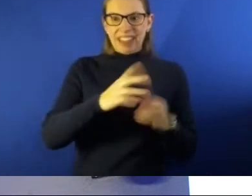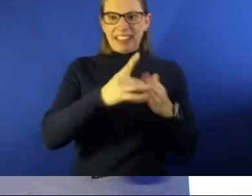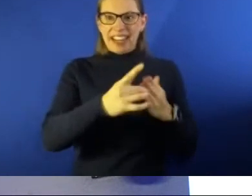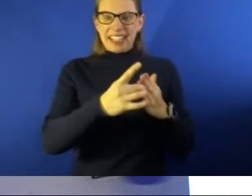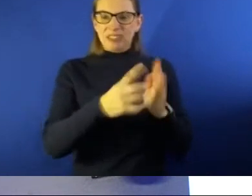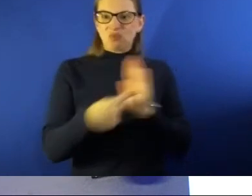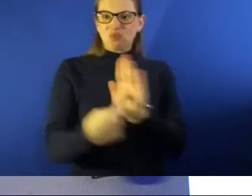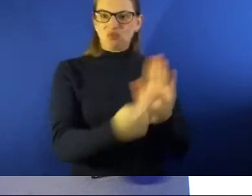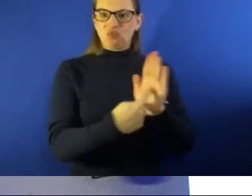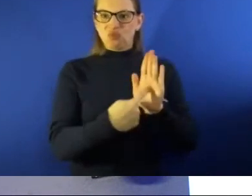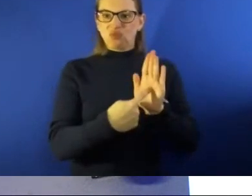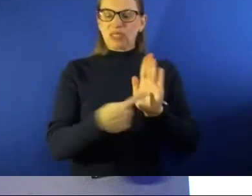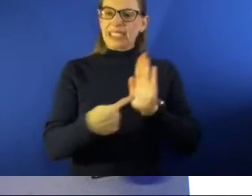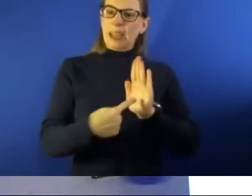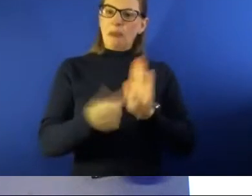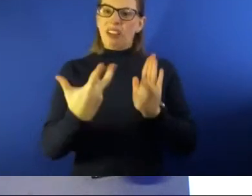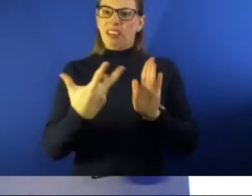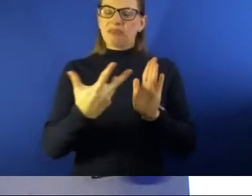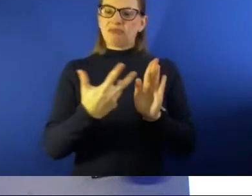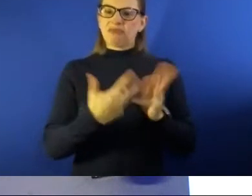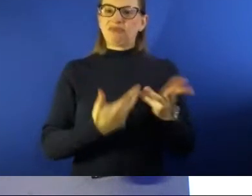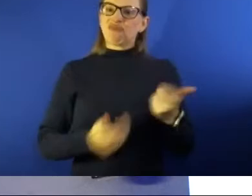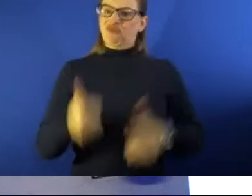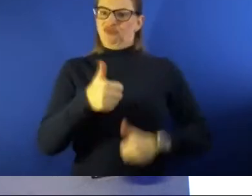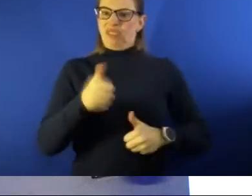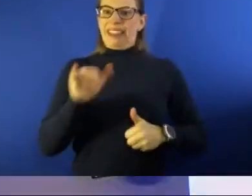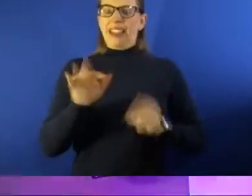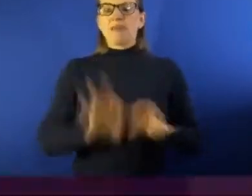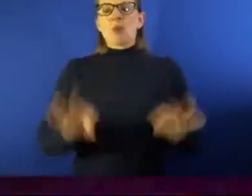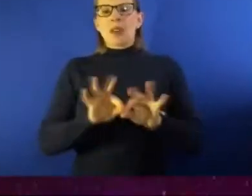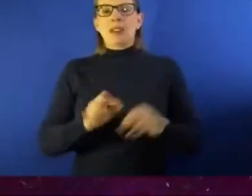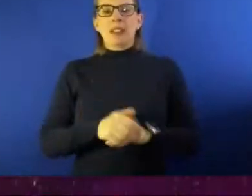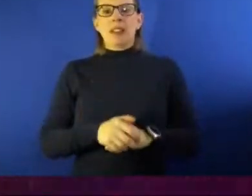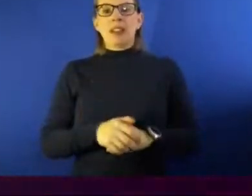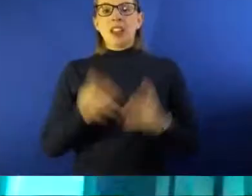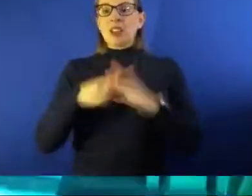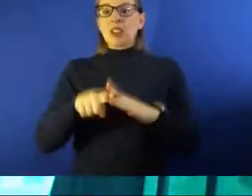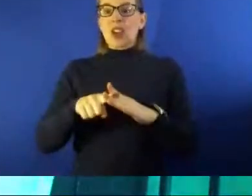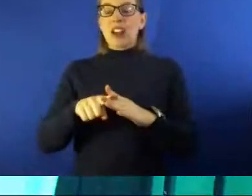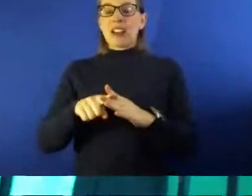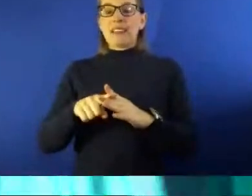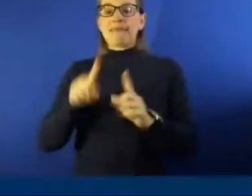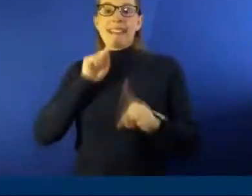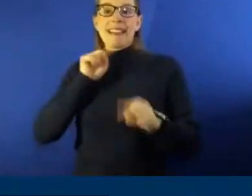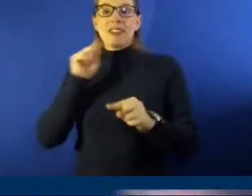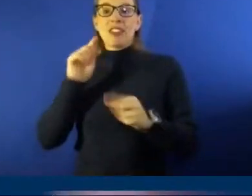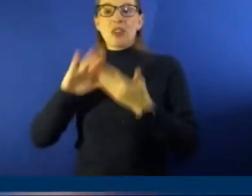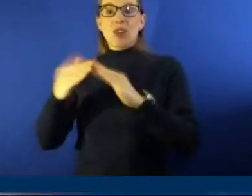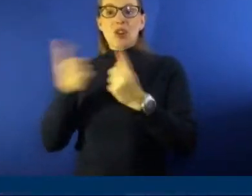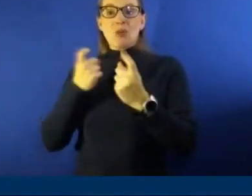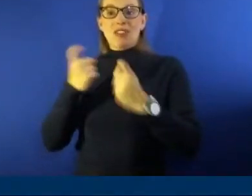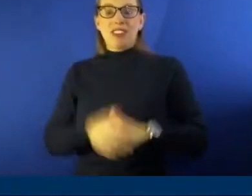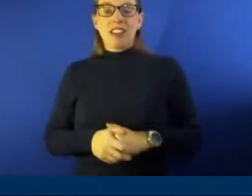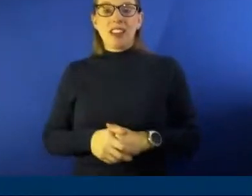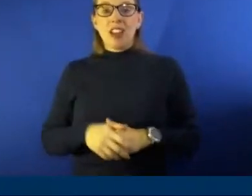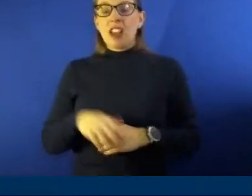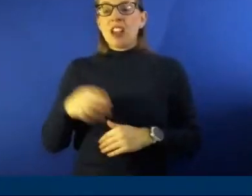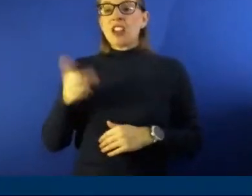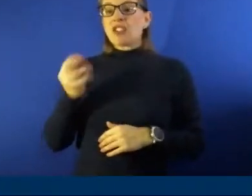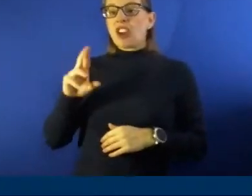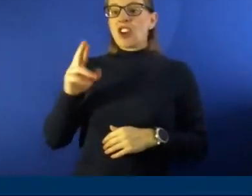setting the example, I think is important. Okay, we're going to jump into some questions, okay? Dr. Hawkinson, I've got a few for you,